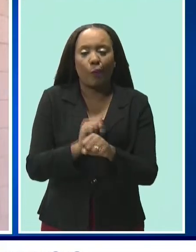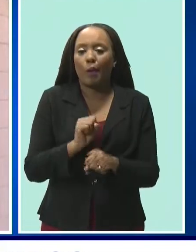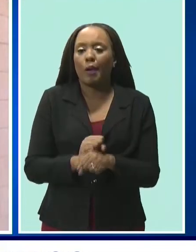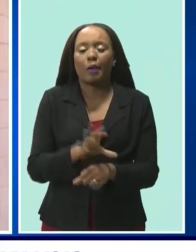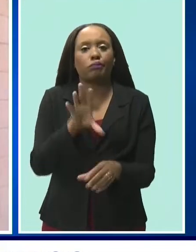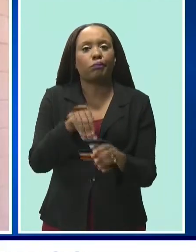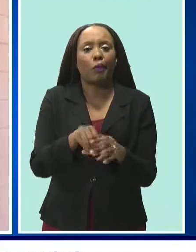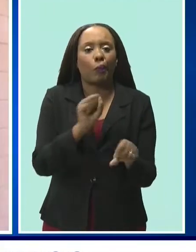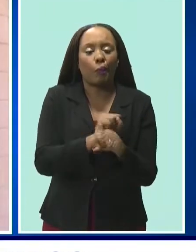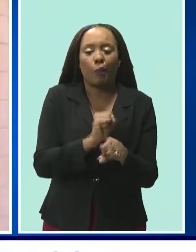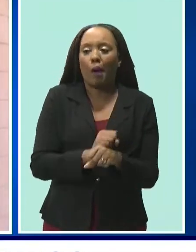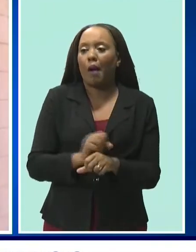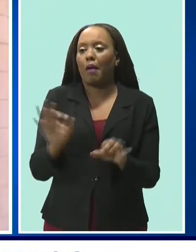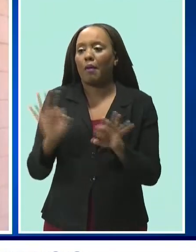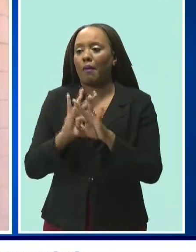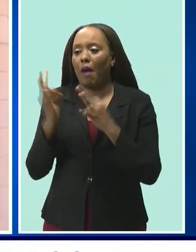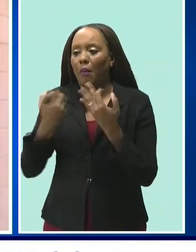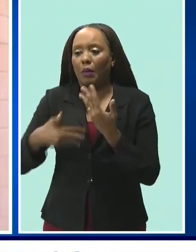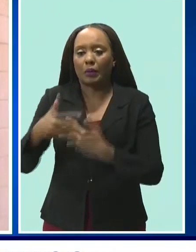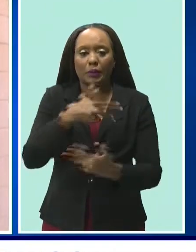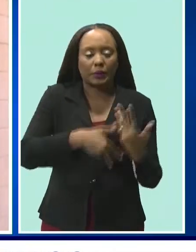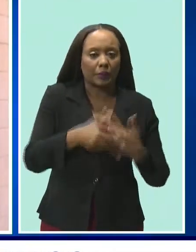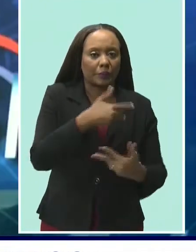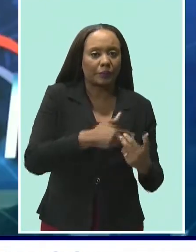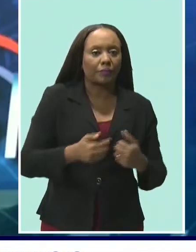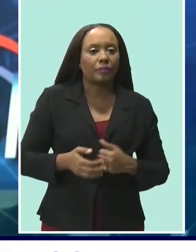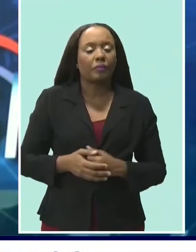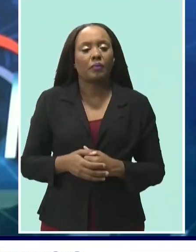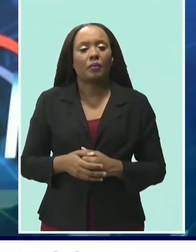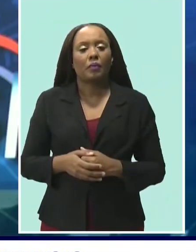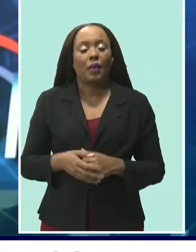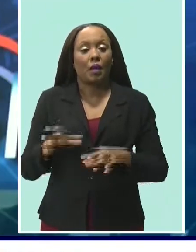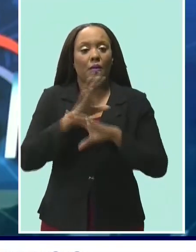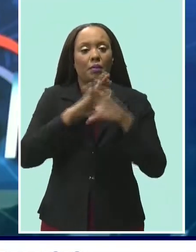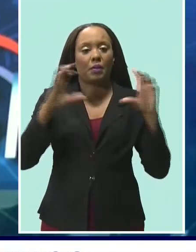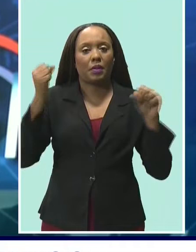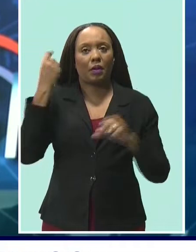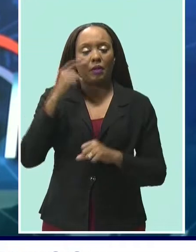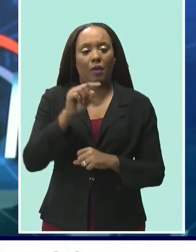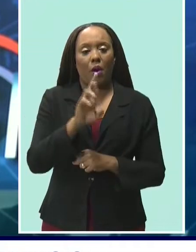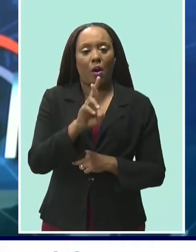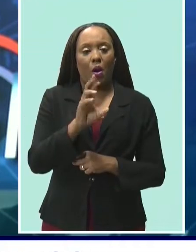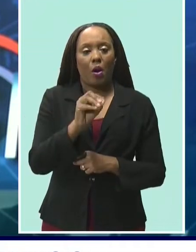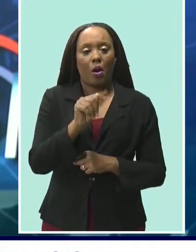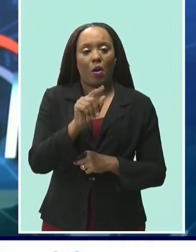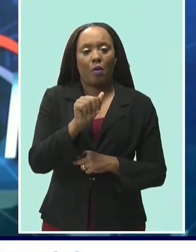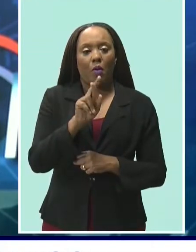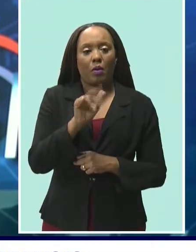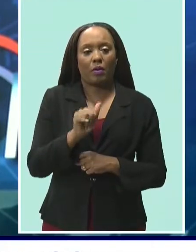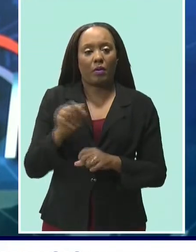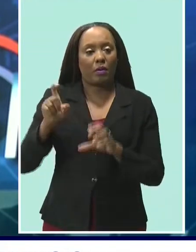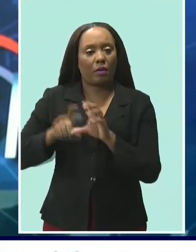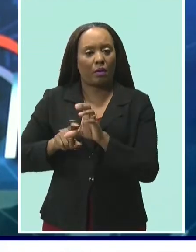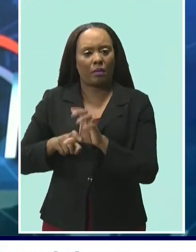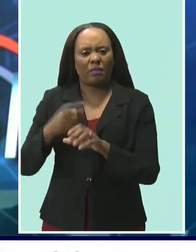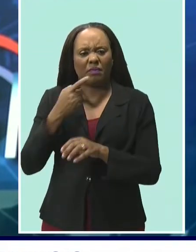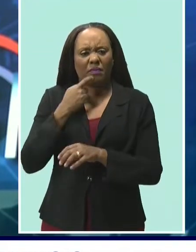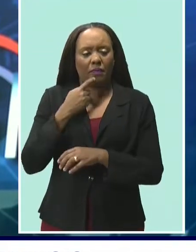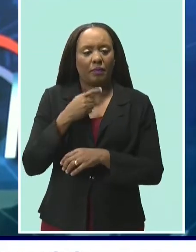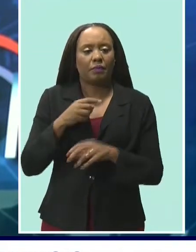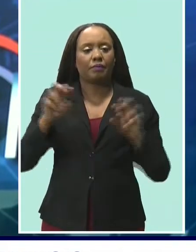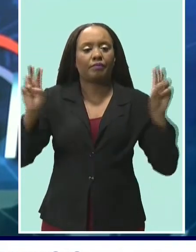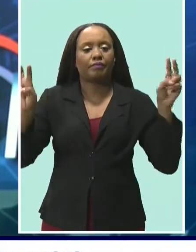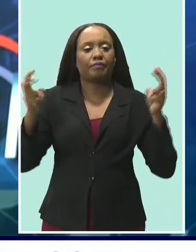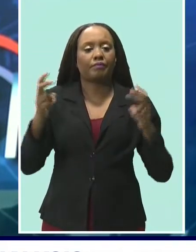family, so you can see win-win in every situation. And President of the Rotary Club of Barbados, Peter Williams, says the donor